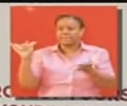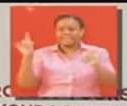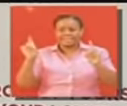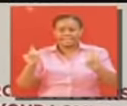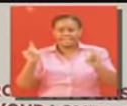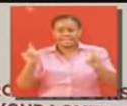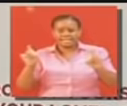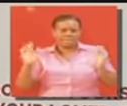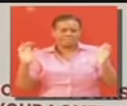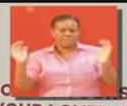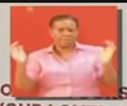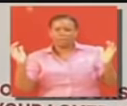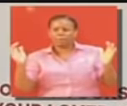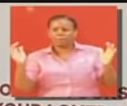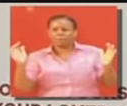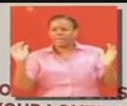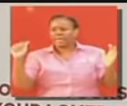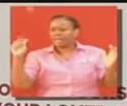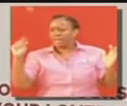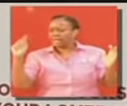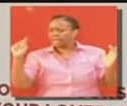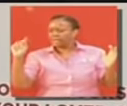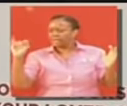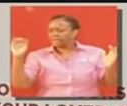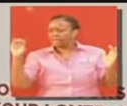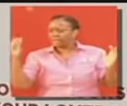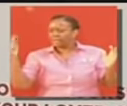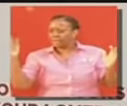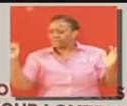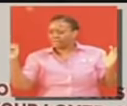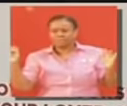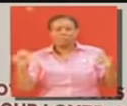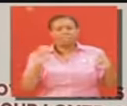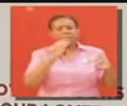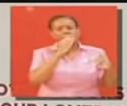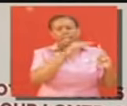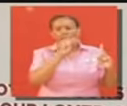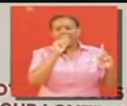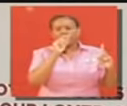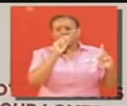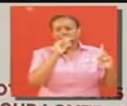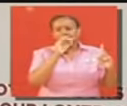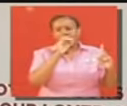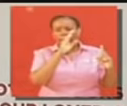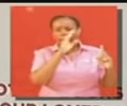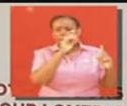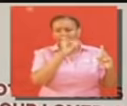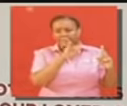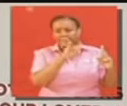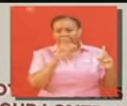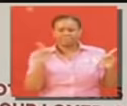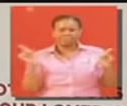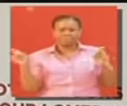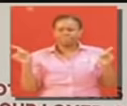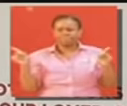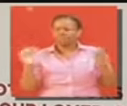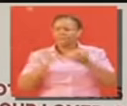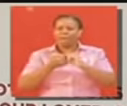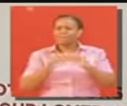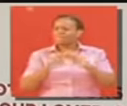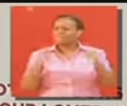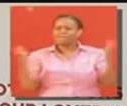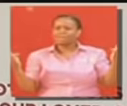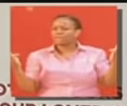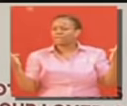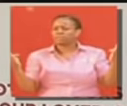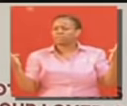testing, as you would be aware, is the test that shows whether your body has generated an immune response